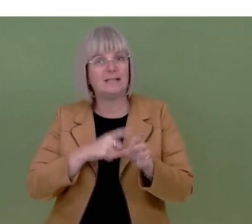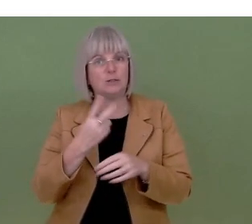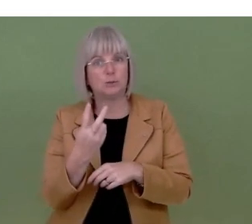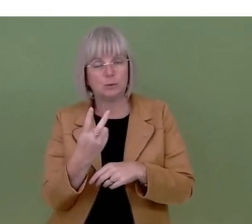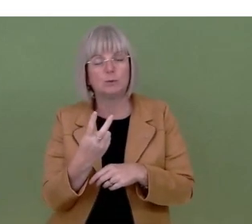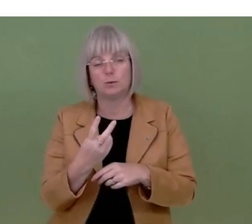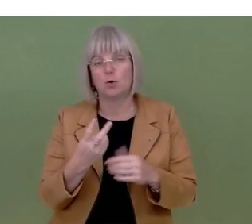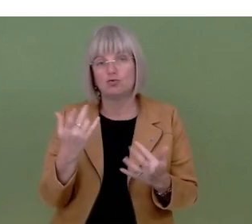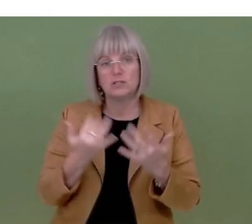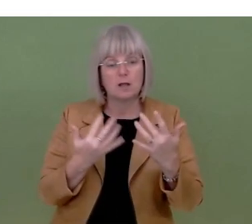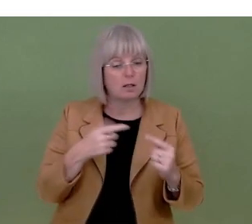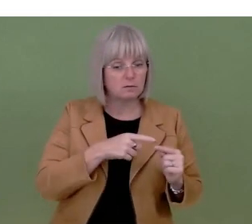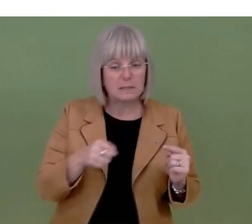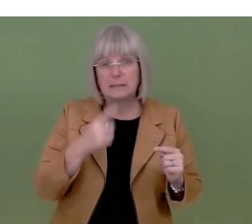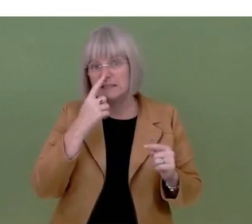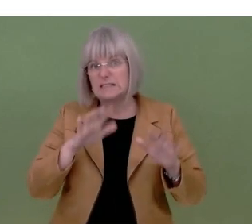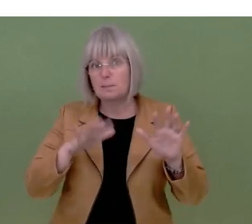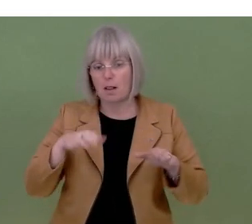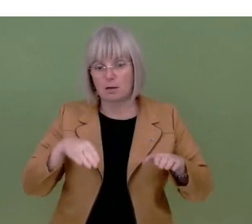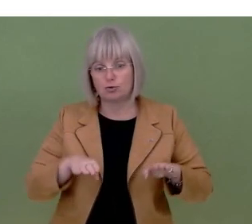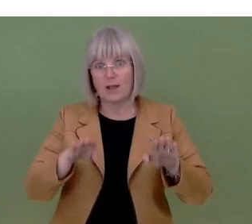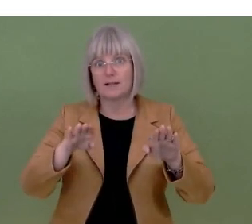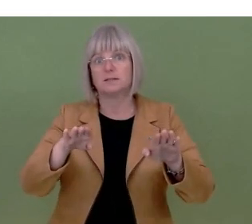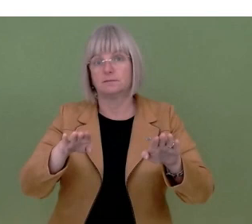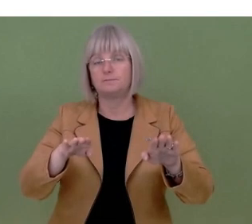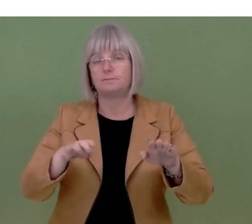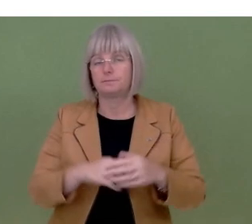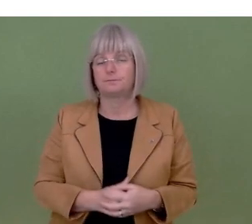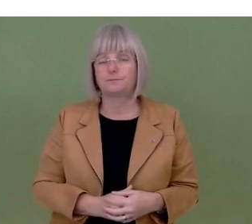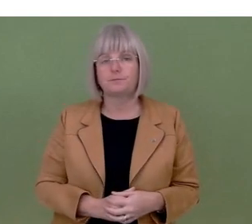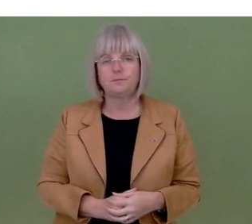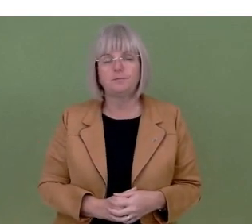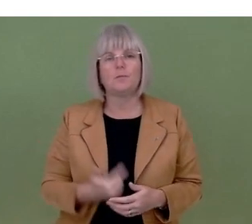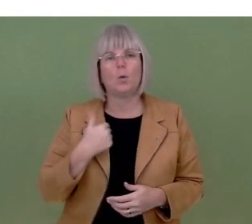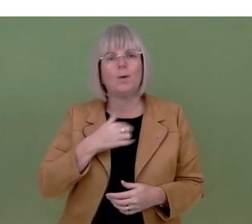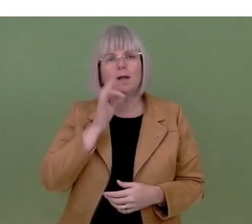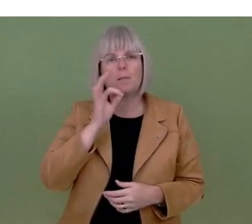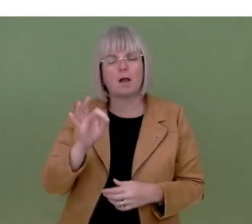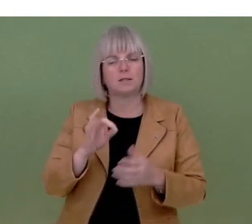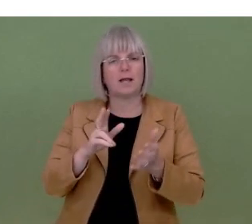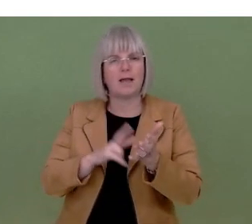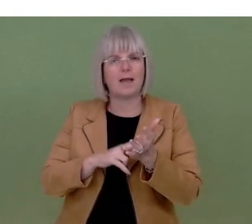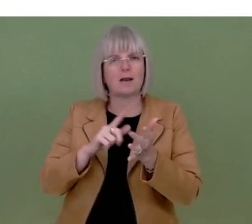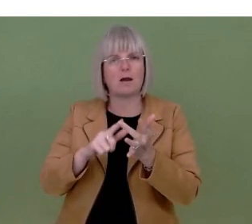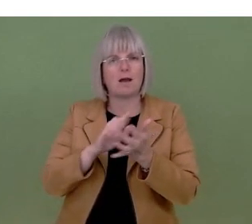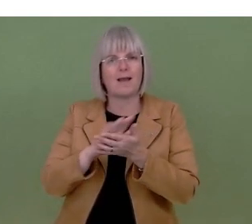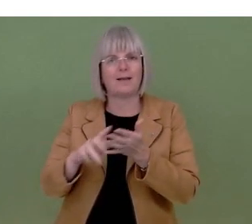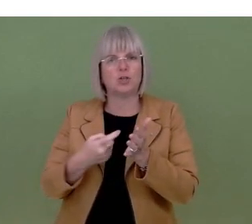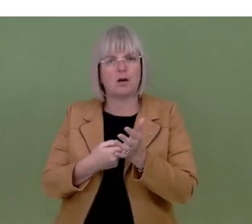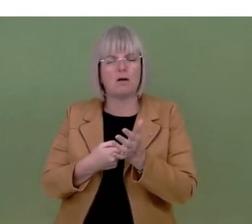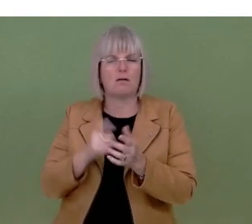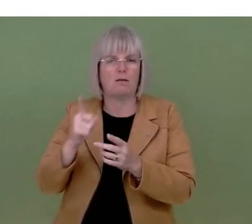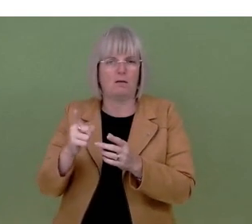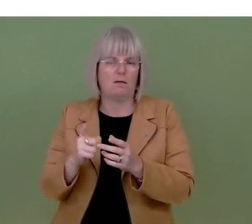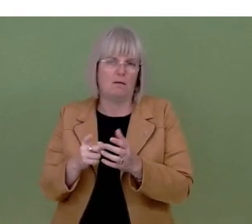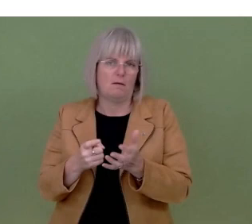I guess we want to build on that as well, and we applied for NIHR Research Patient Benefit, RFPB